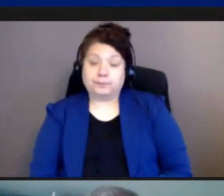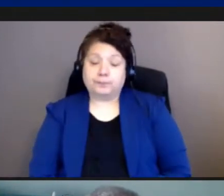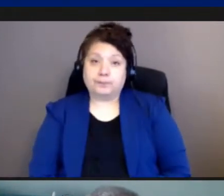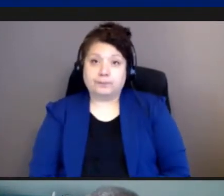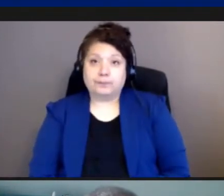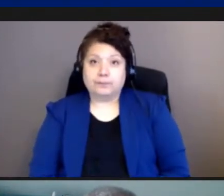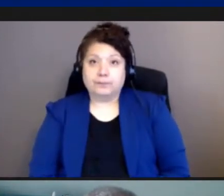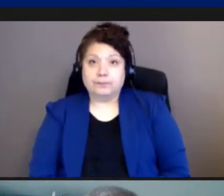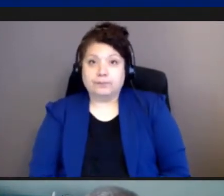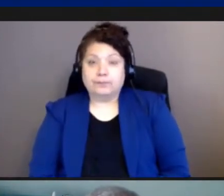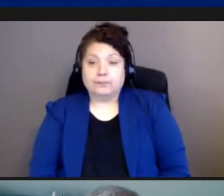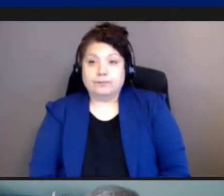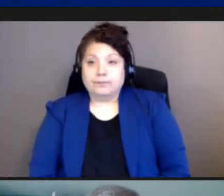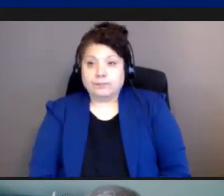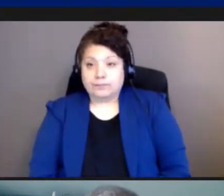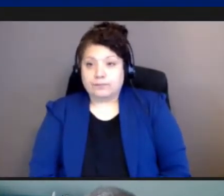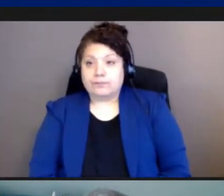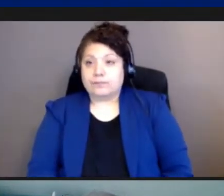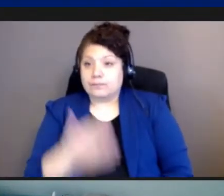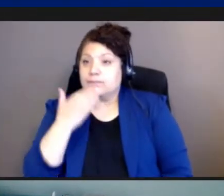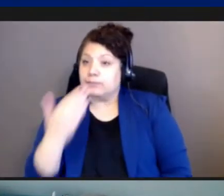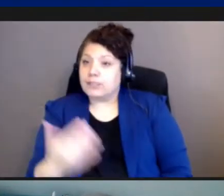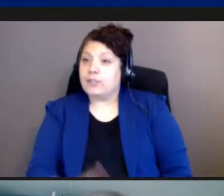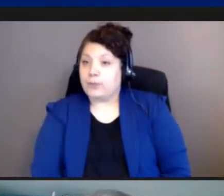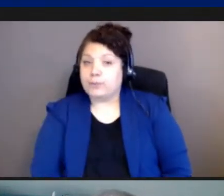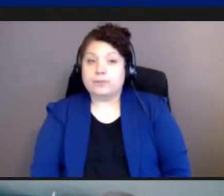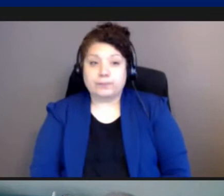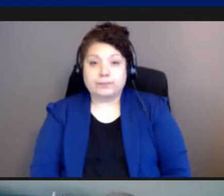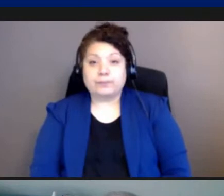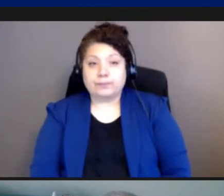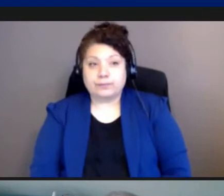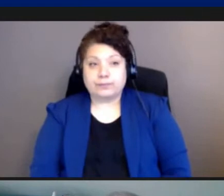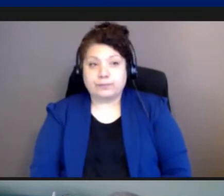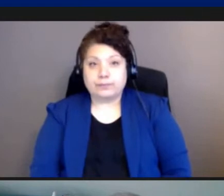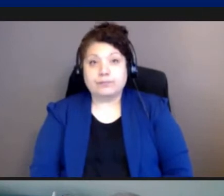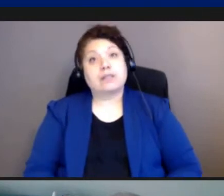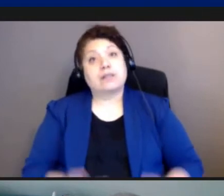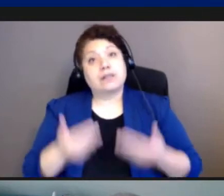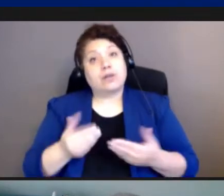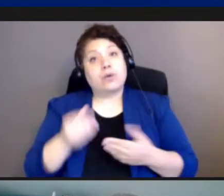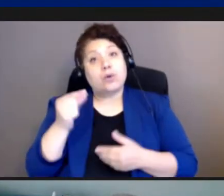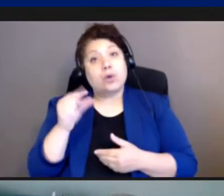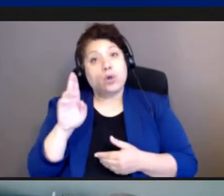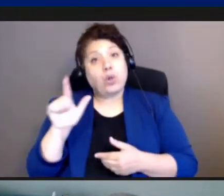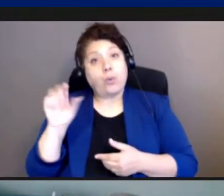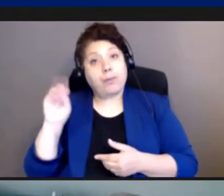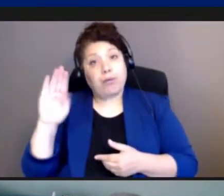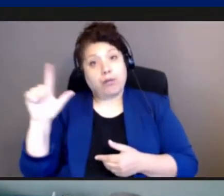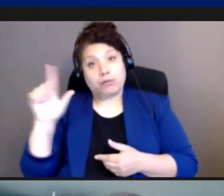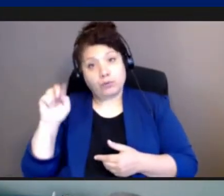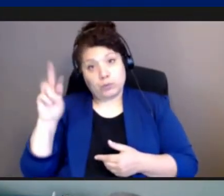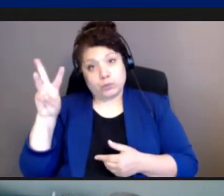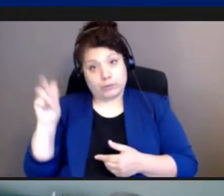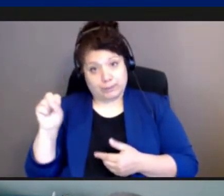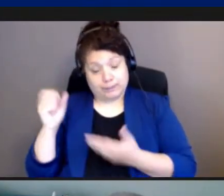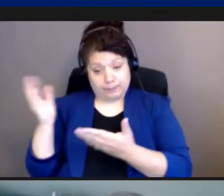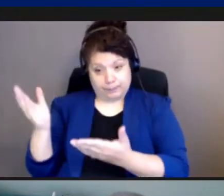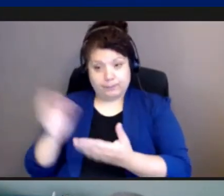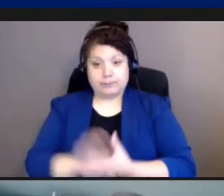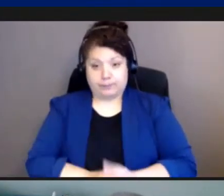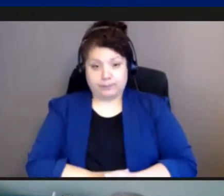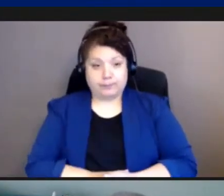Thank you. Merci. The next question will be from Global News. Craig Lord, please go ahead.